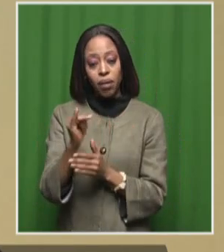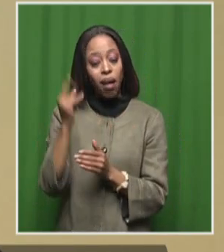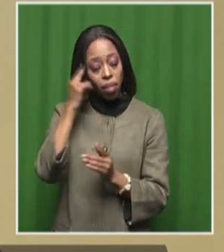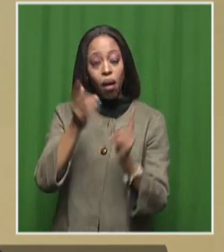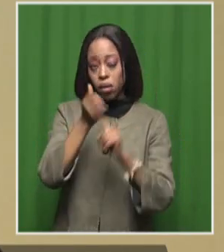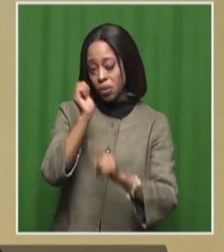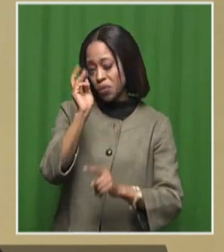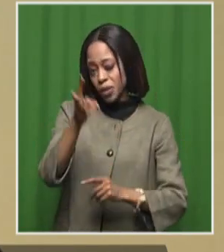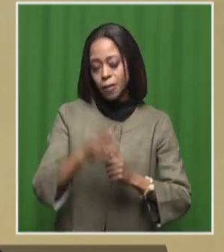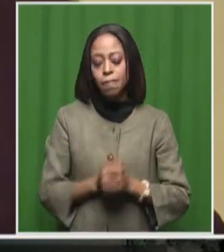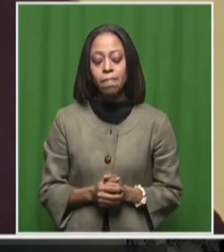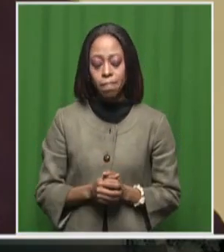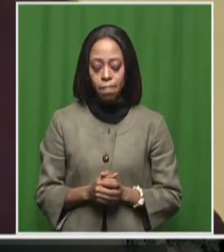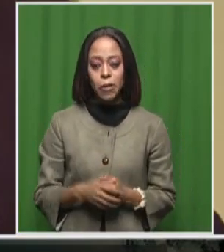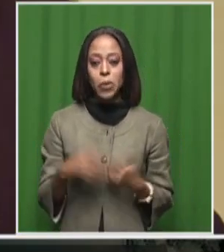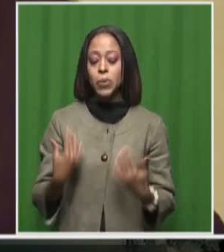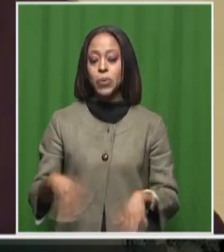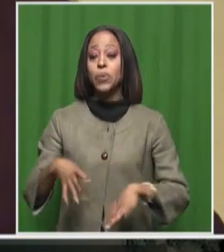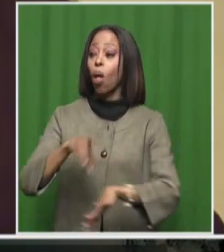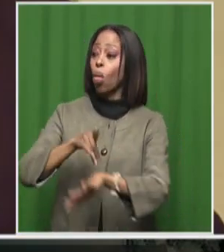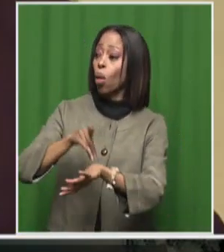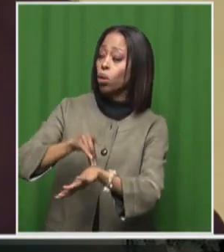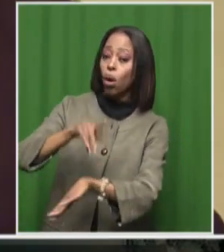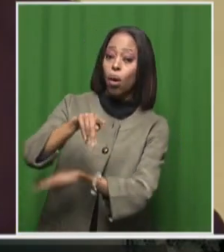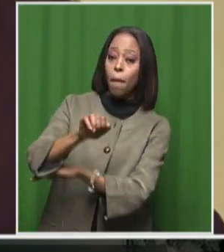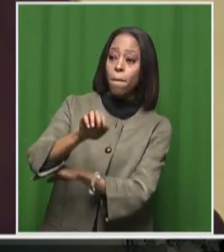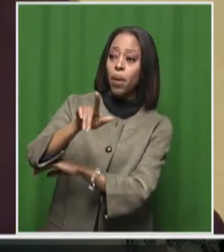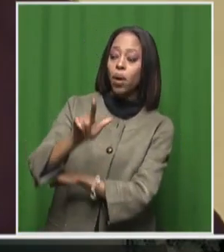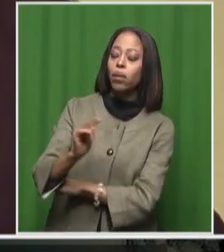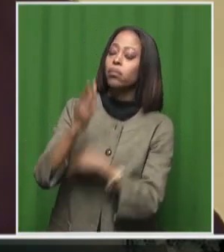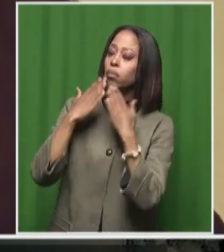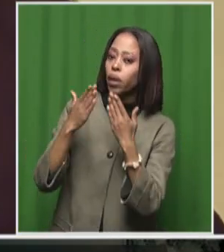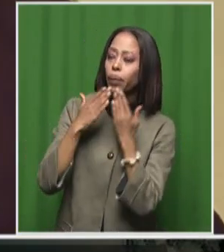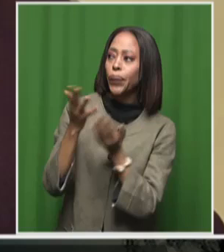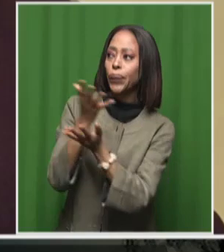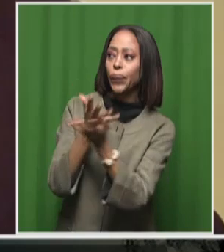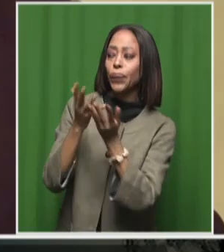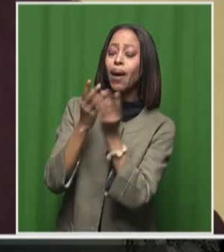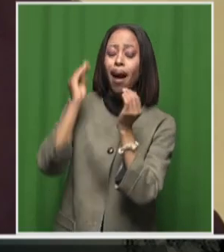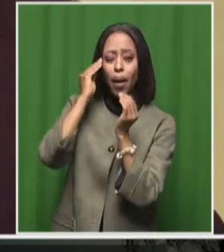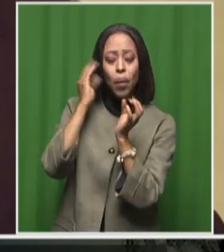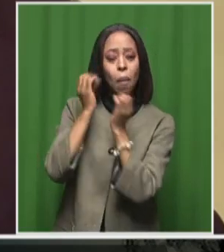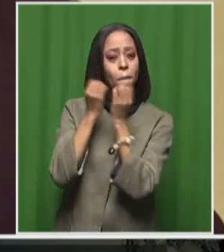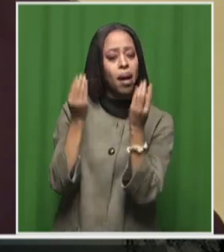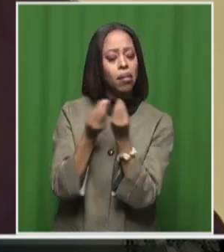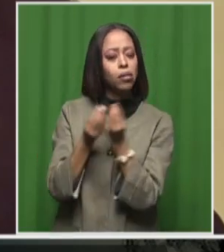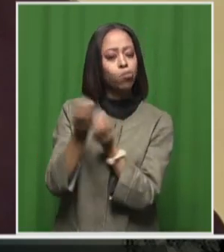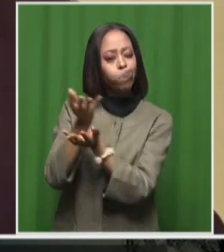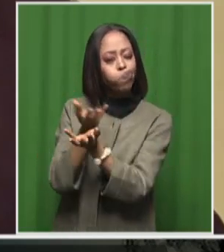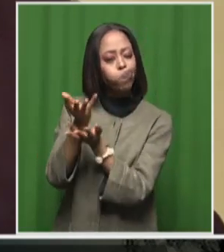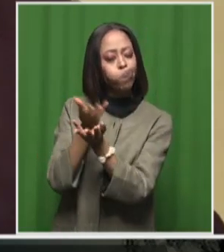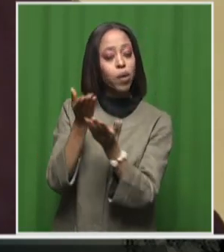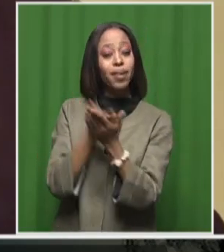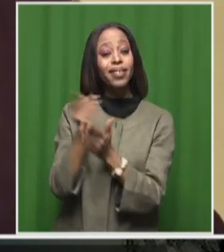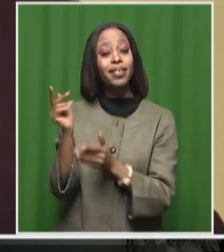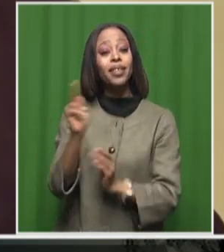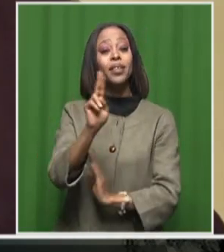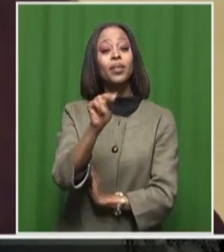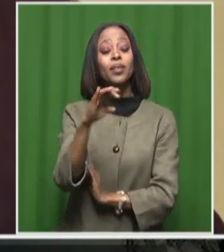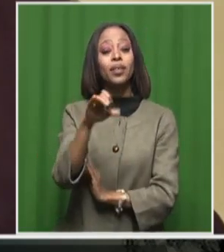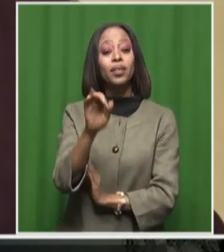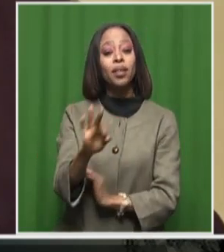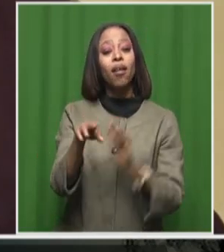there. Doctor, thank you. Thanks for talking to us. I know there's a lot more to talk about. Dr. Paul Ngwakum, who is the UNICEF Regional Health